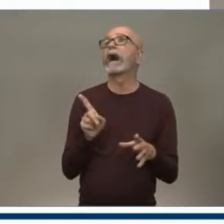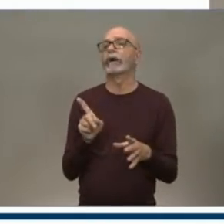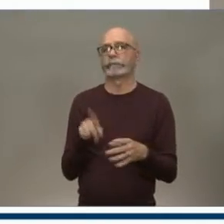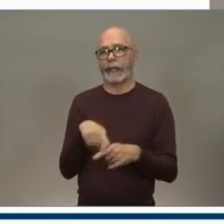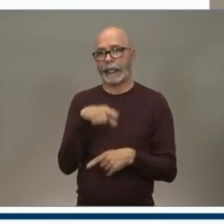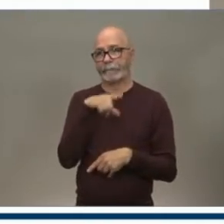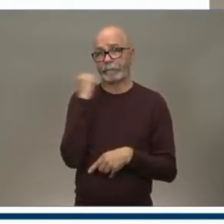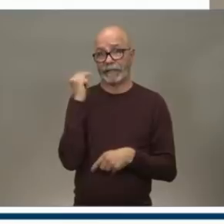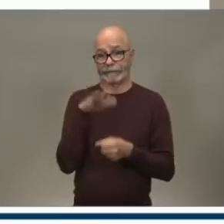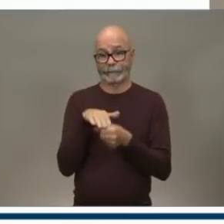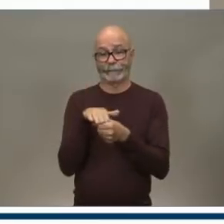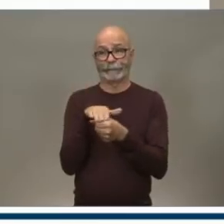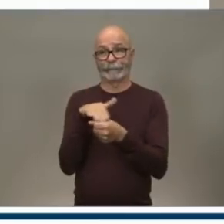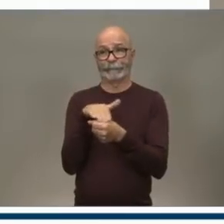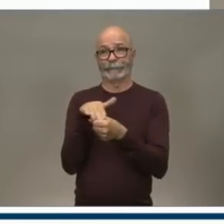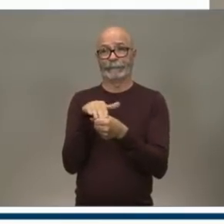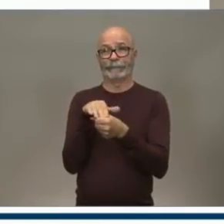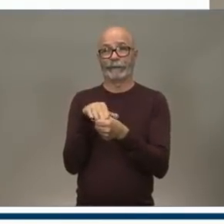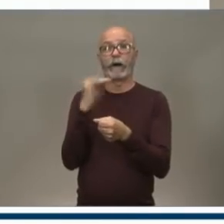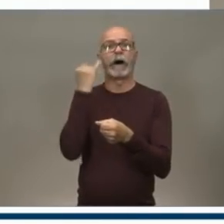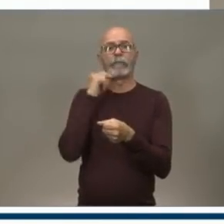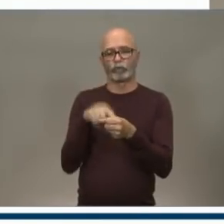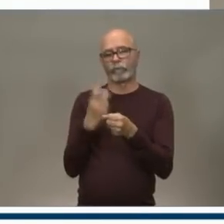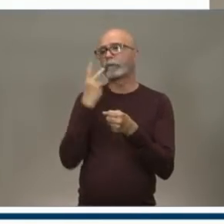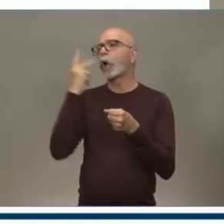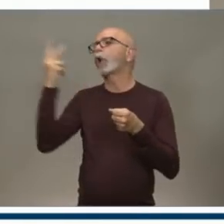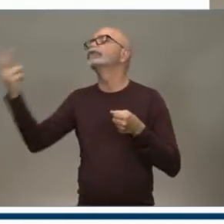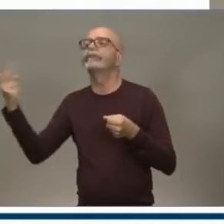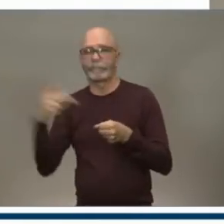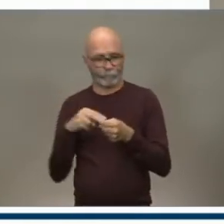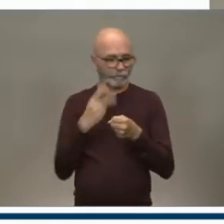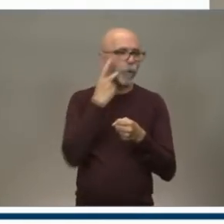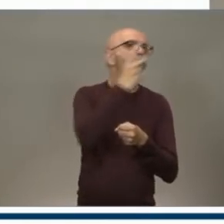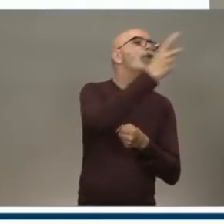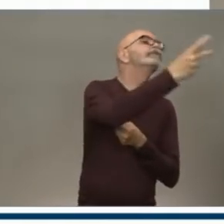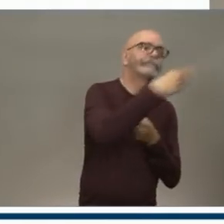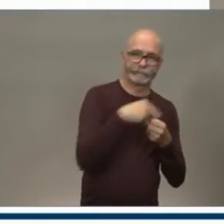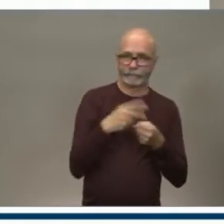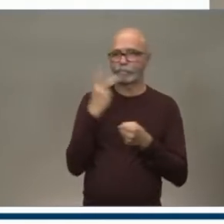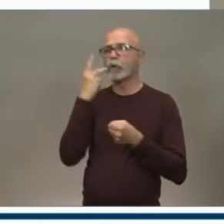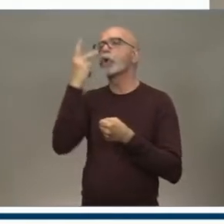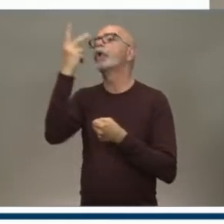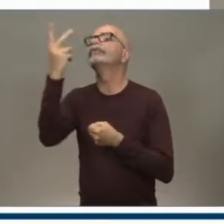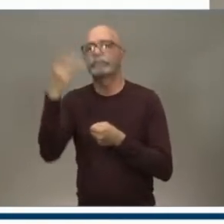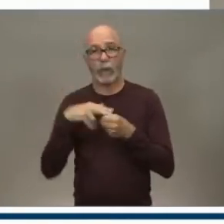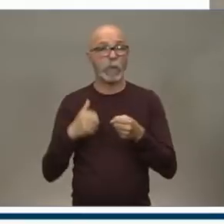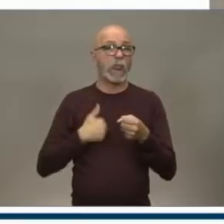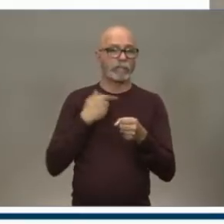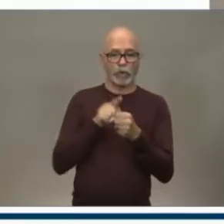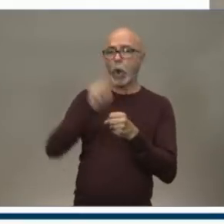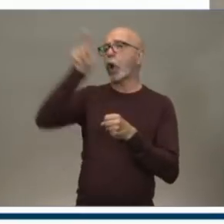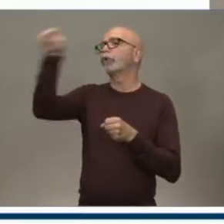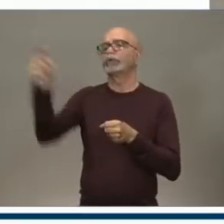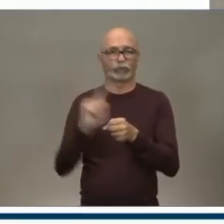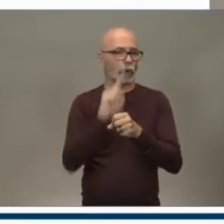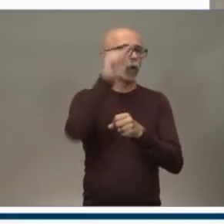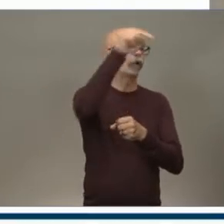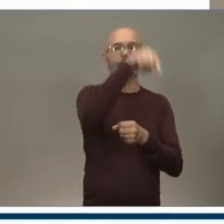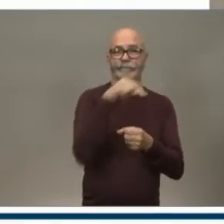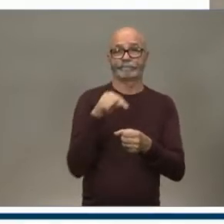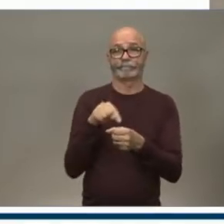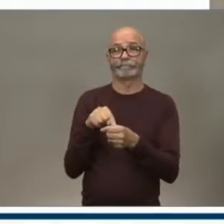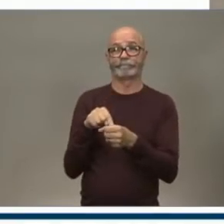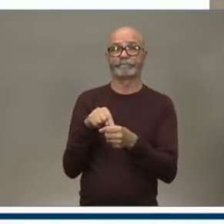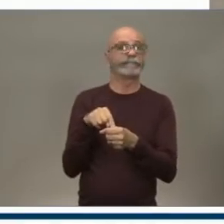traveling in and out to maybe take it with them. But that's why it all comes back to what are we doing within, as the Premier said, across the